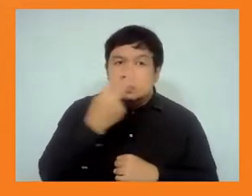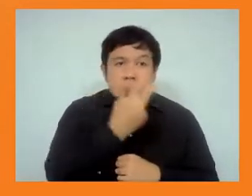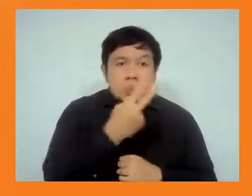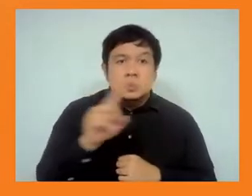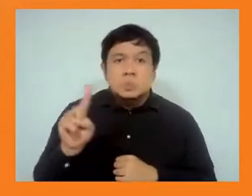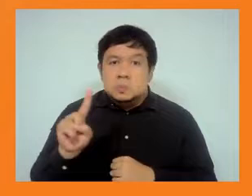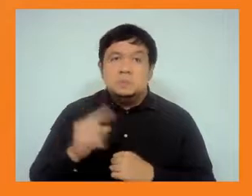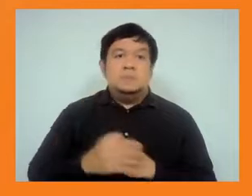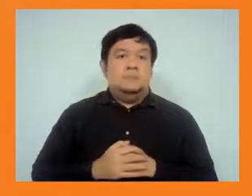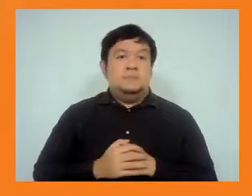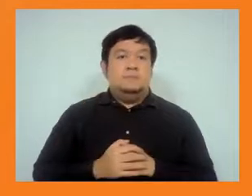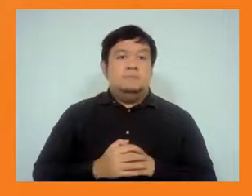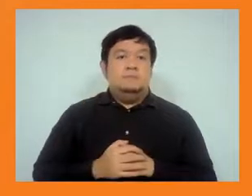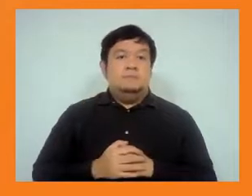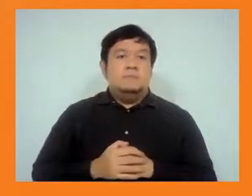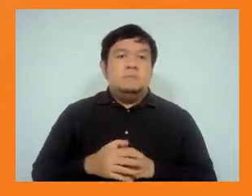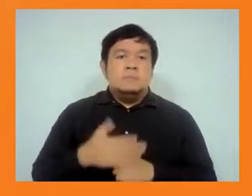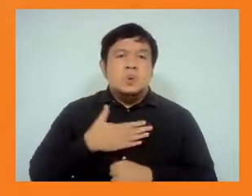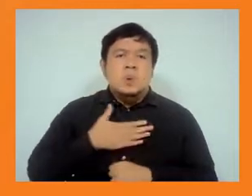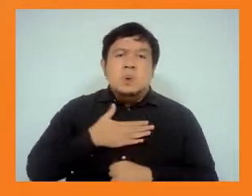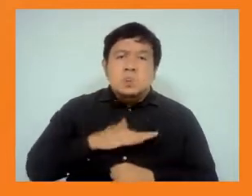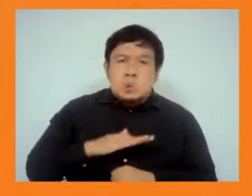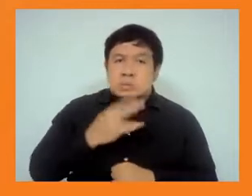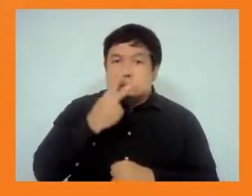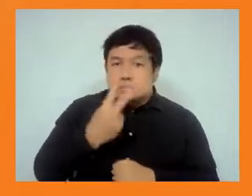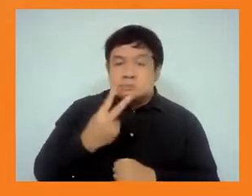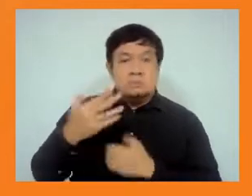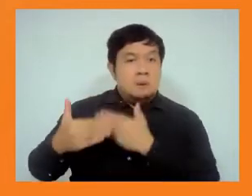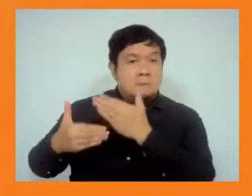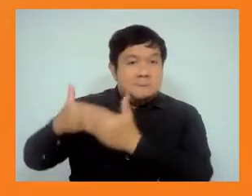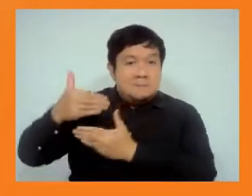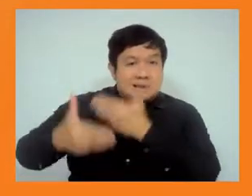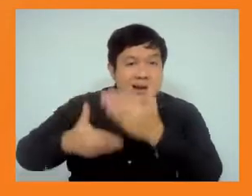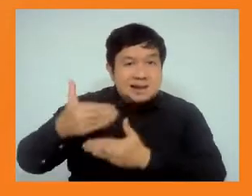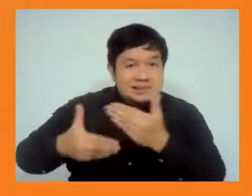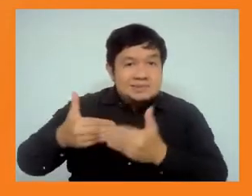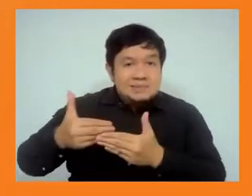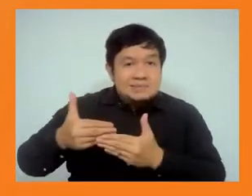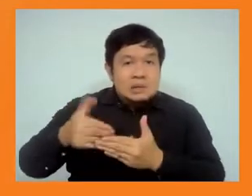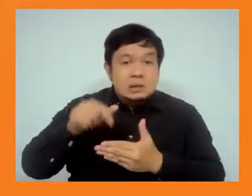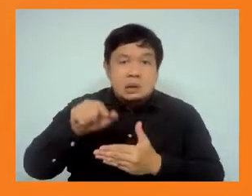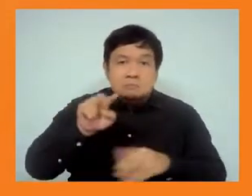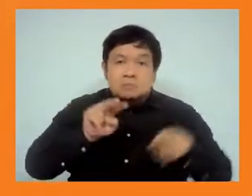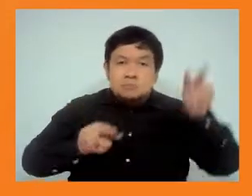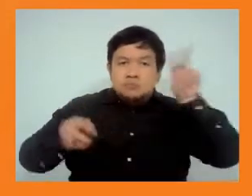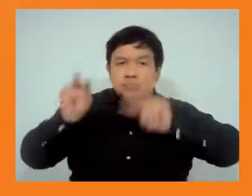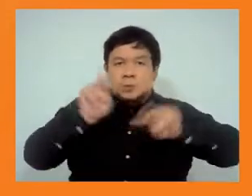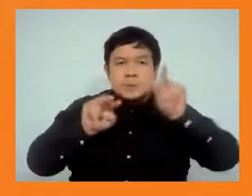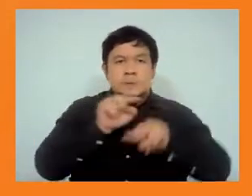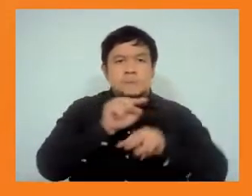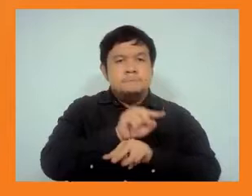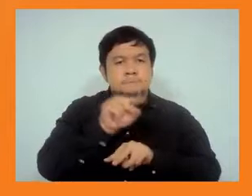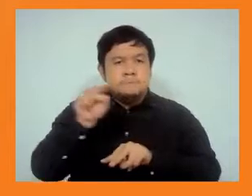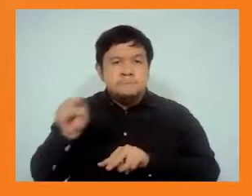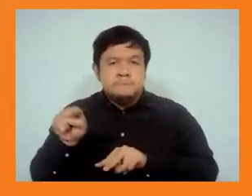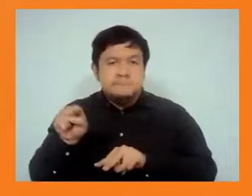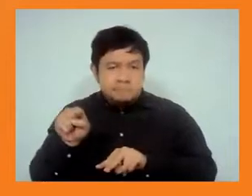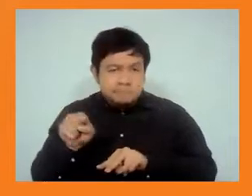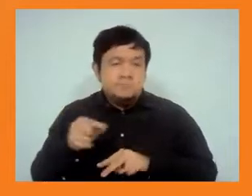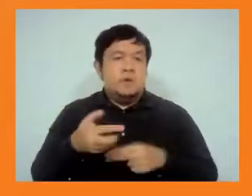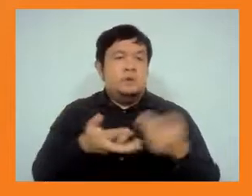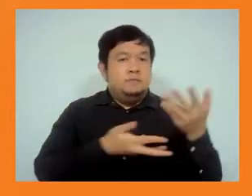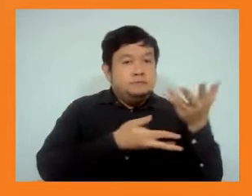the sake of process, there are 14 questions in the pigeonhole, and there's a lot of interest. We have 200